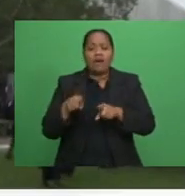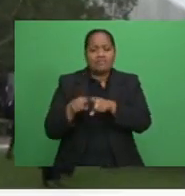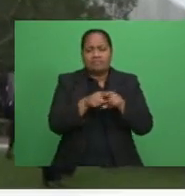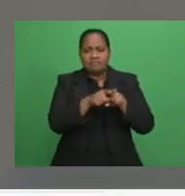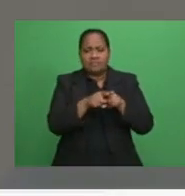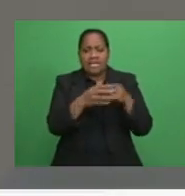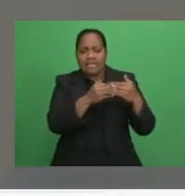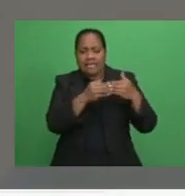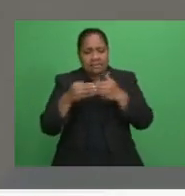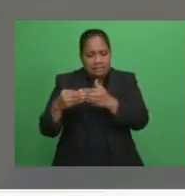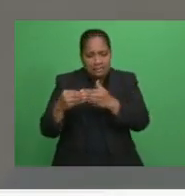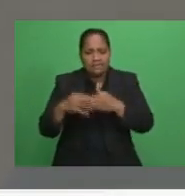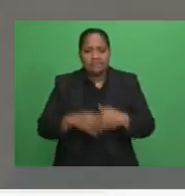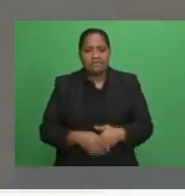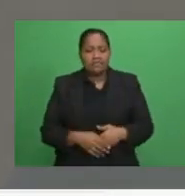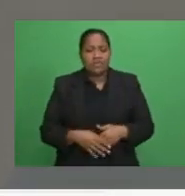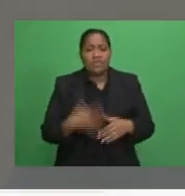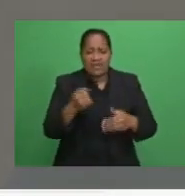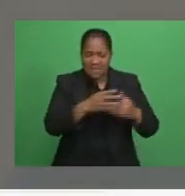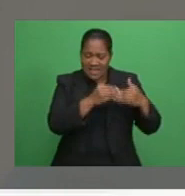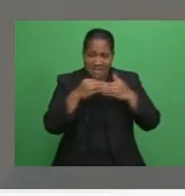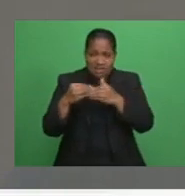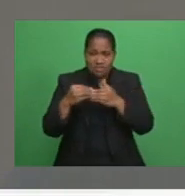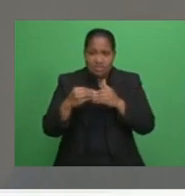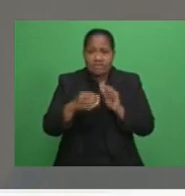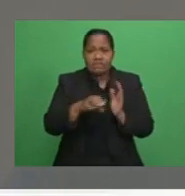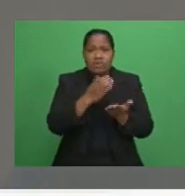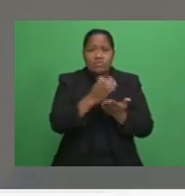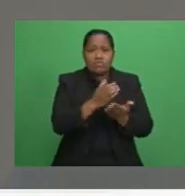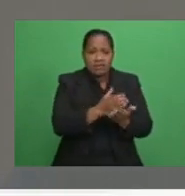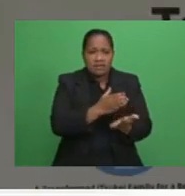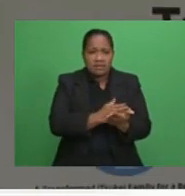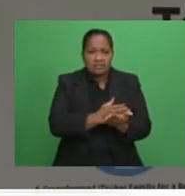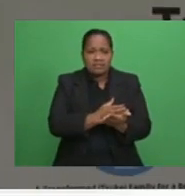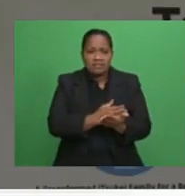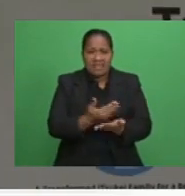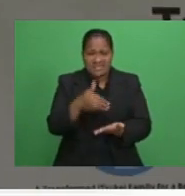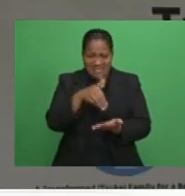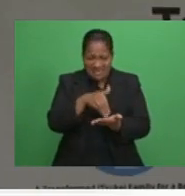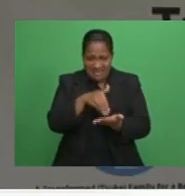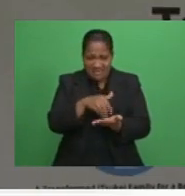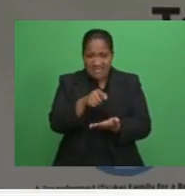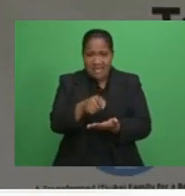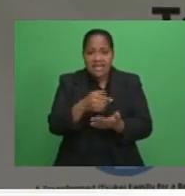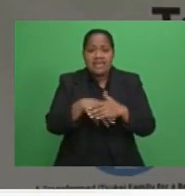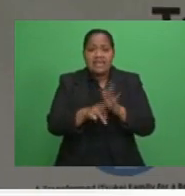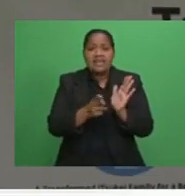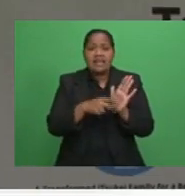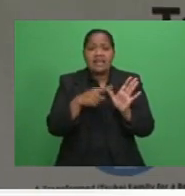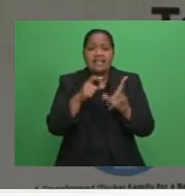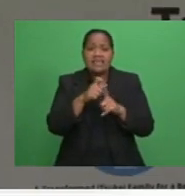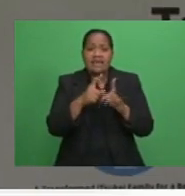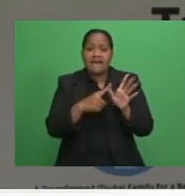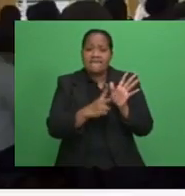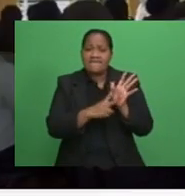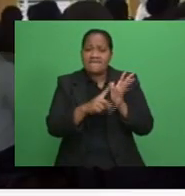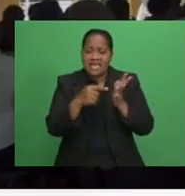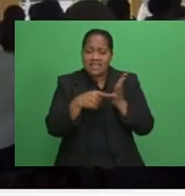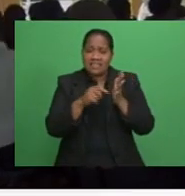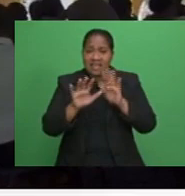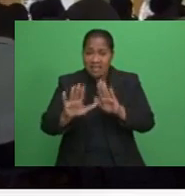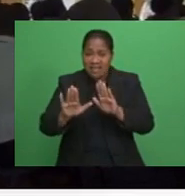the traditional leadership curriculum at the Centre for Appropriate Technology and Development in Nandave, Tailevu, Bainimarama highlighted